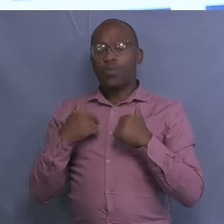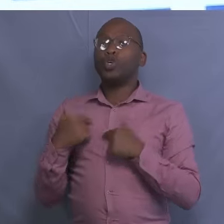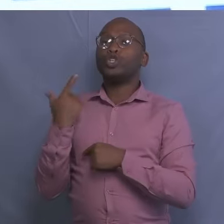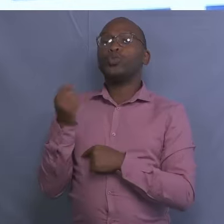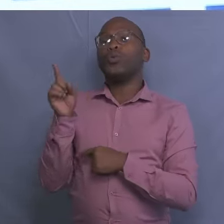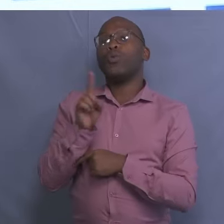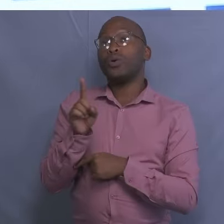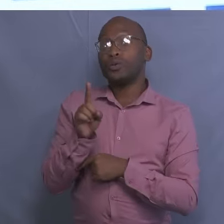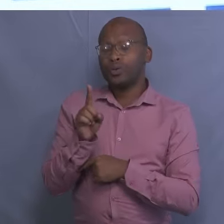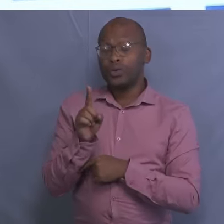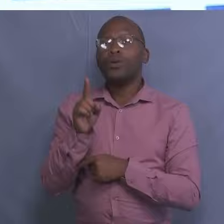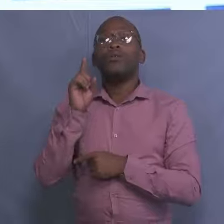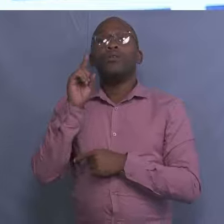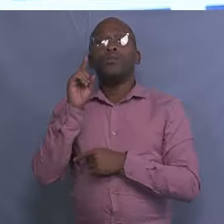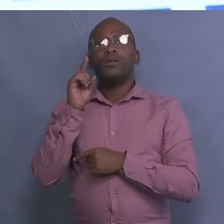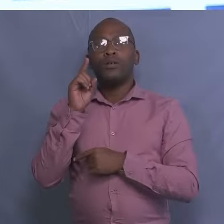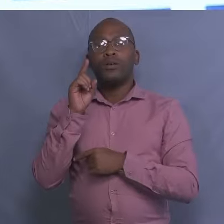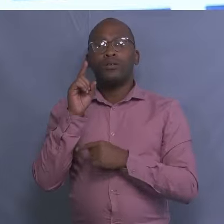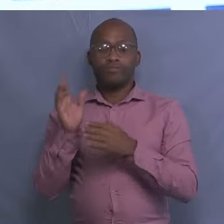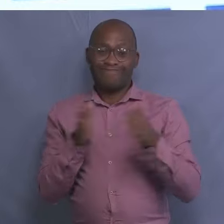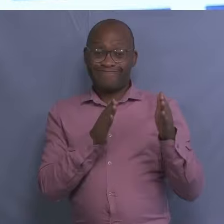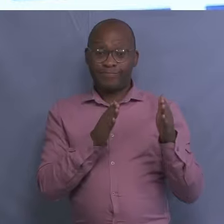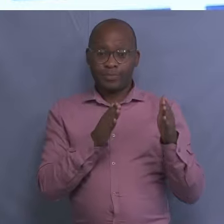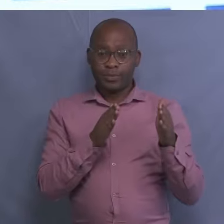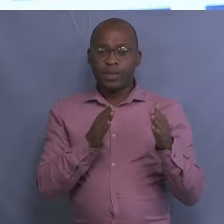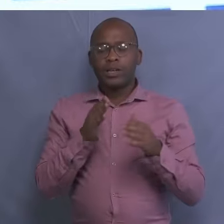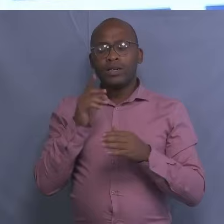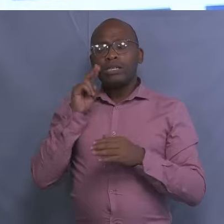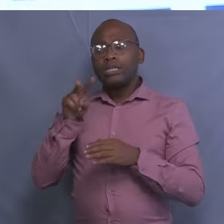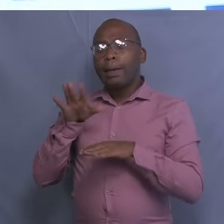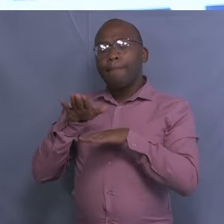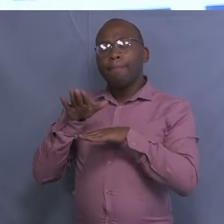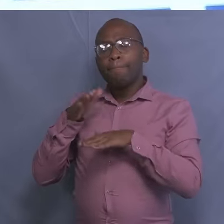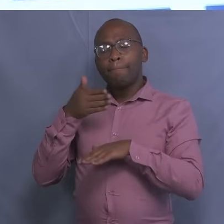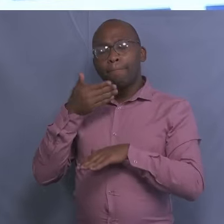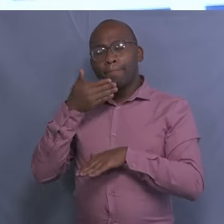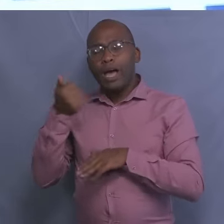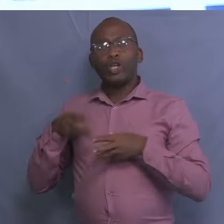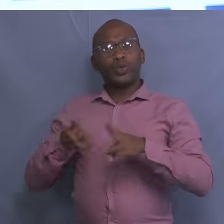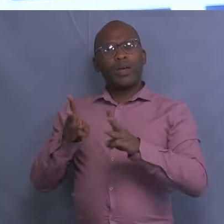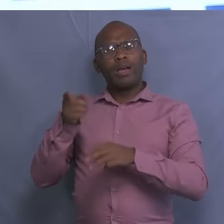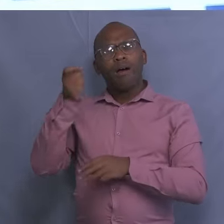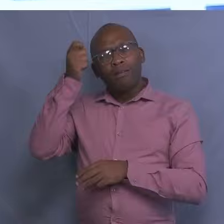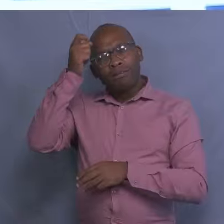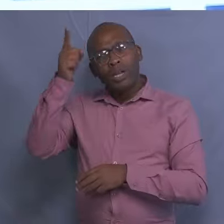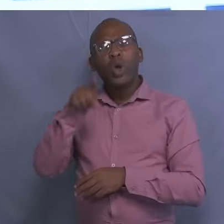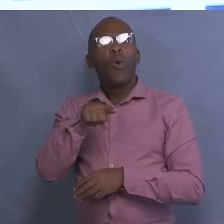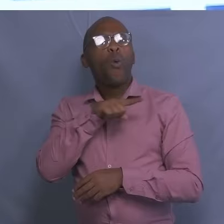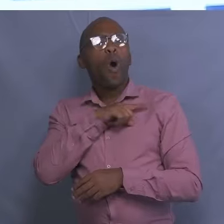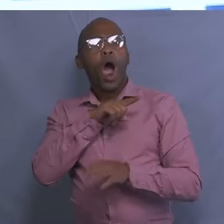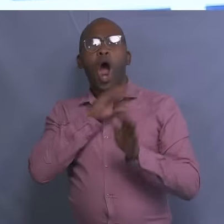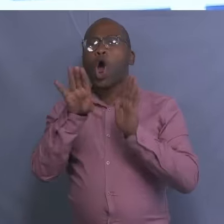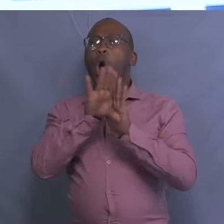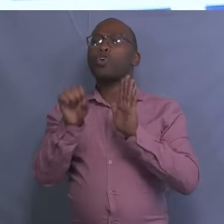in one of the lessons, we are going to dive into that and have a better understanding of what the purpose of a code of conduct is and